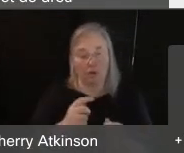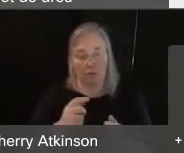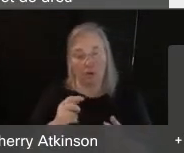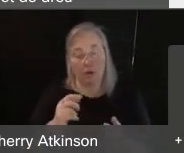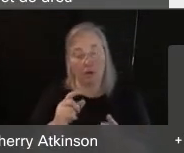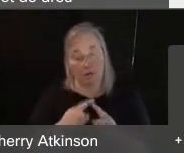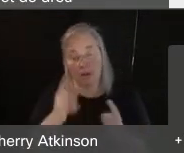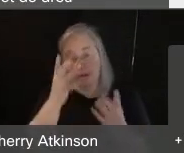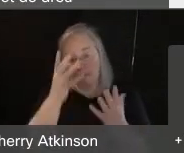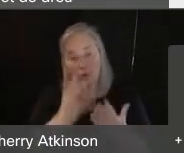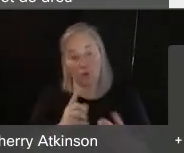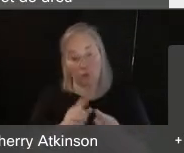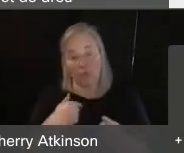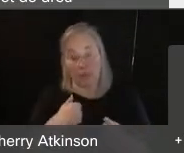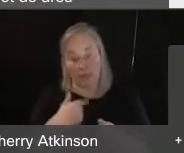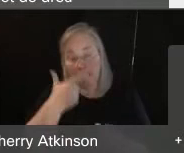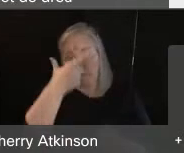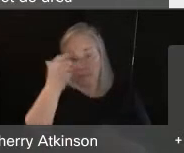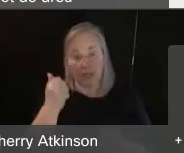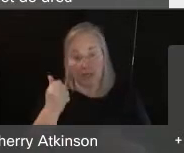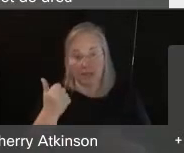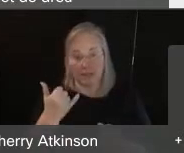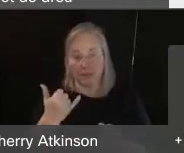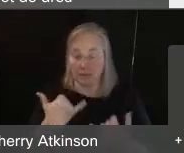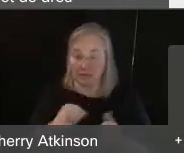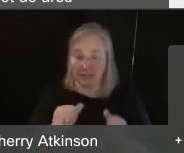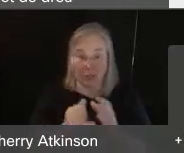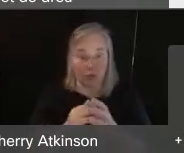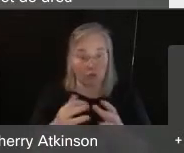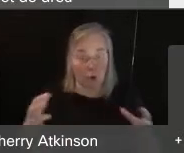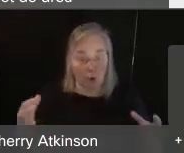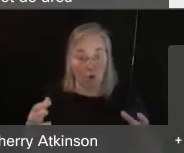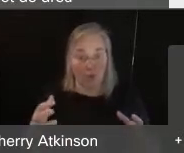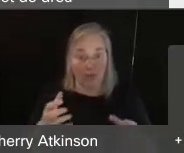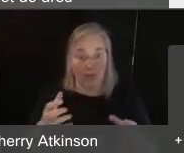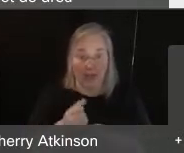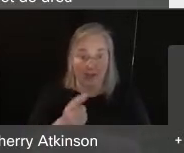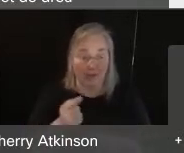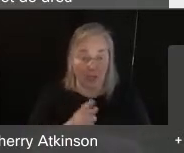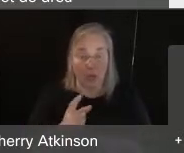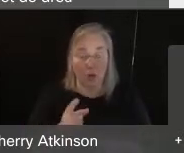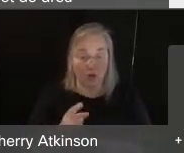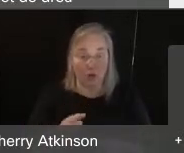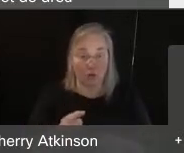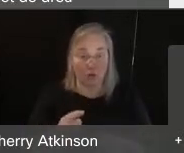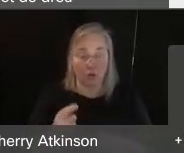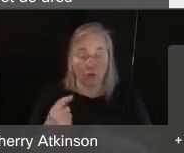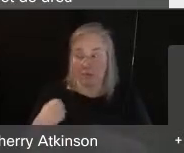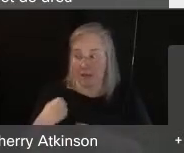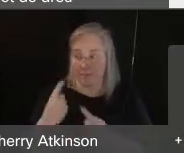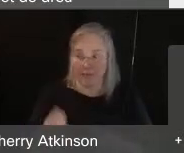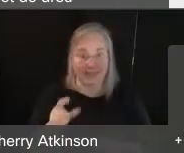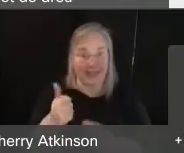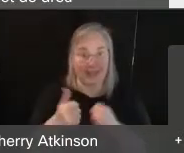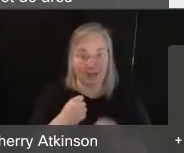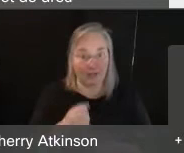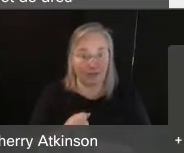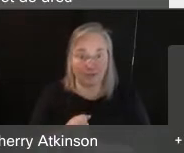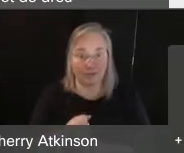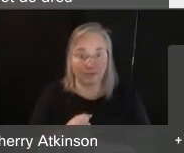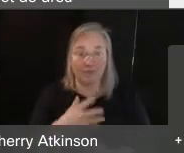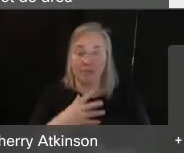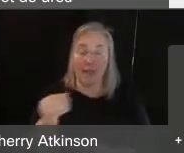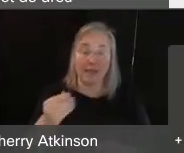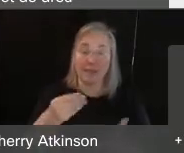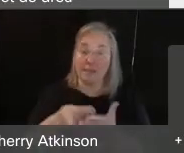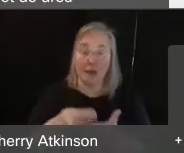Unfortunately, because the student growth is dramatic every year over the past like 10 years, right? So, and the money